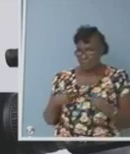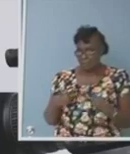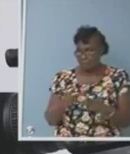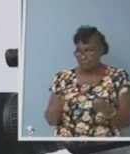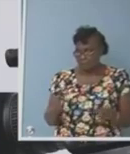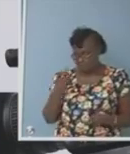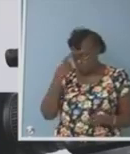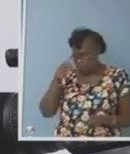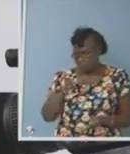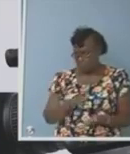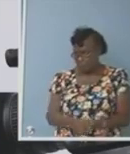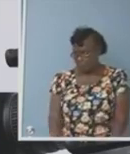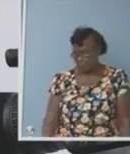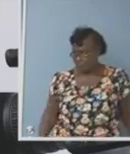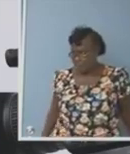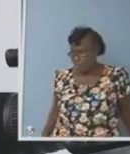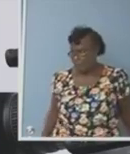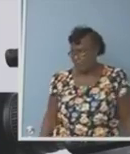that?